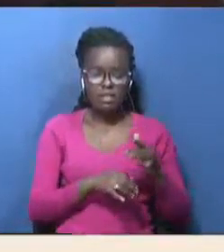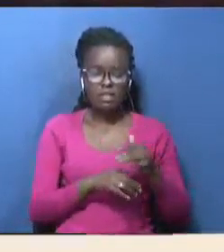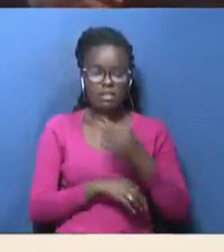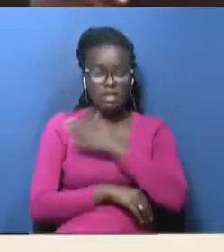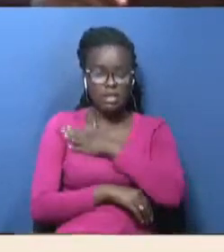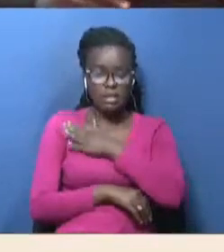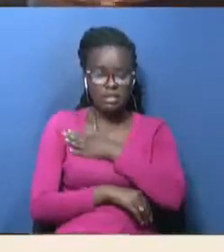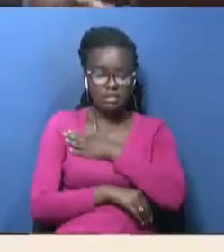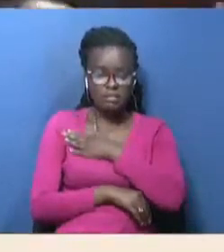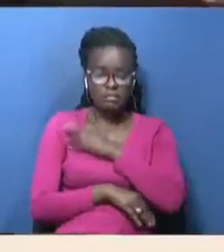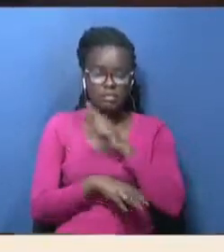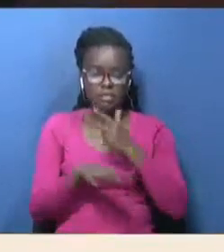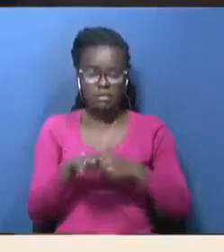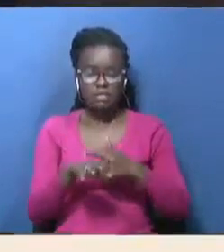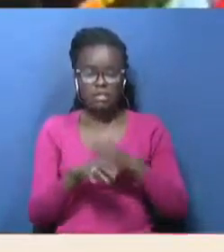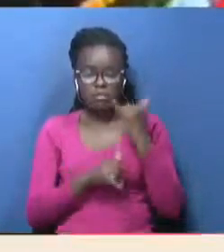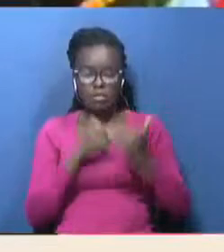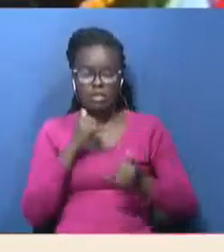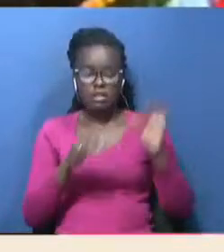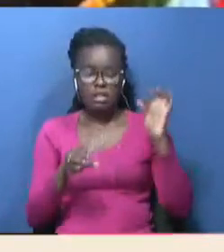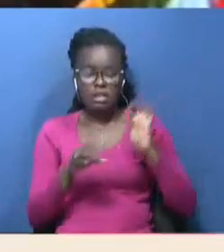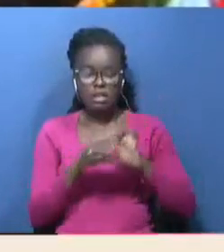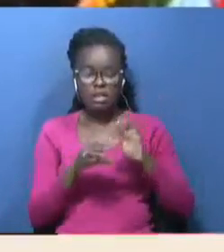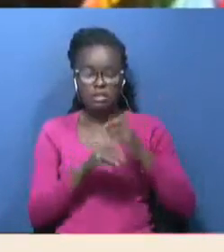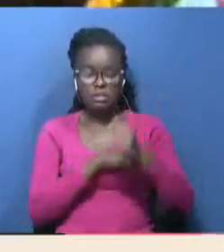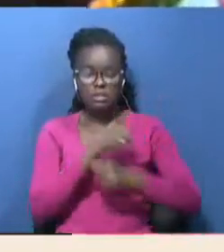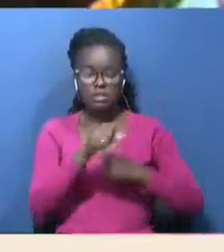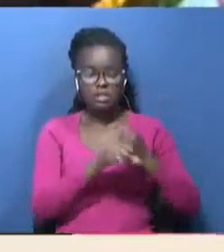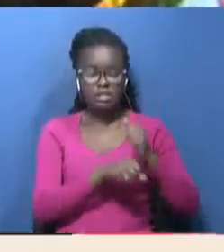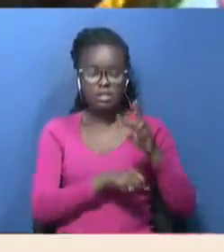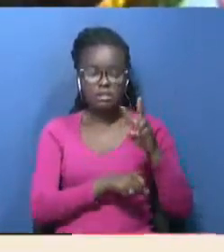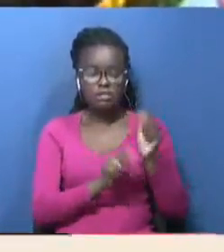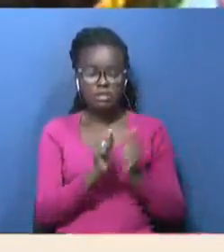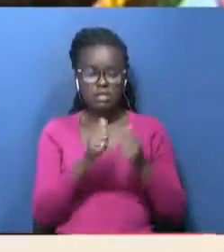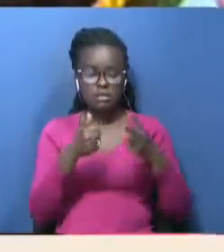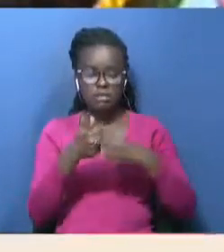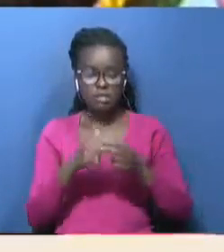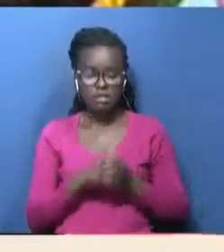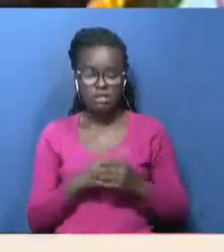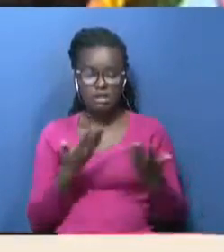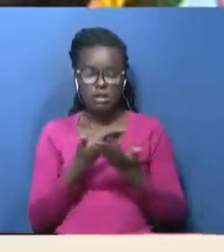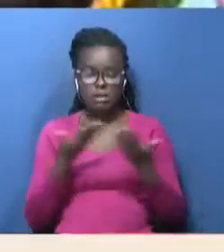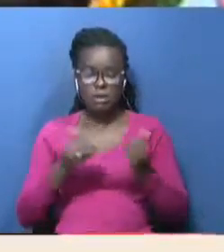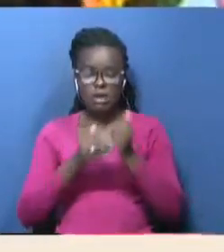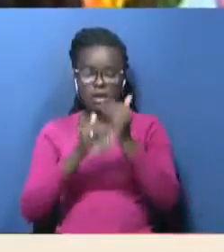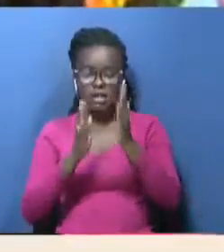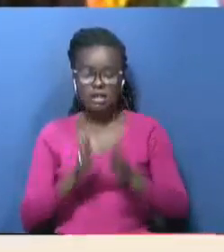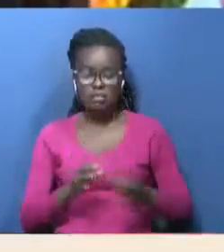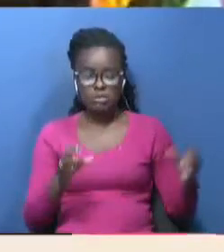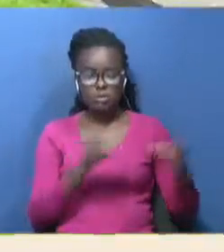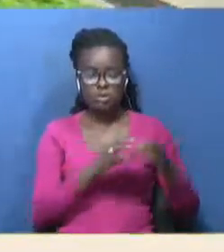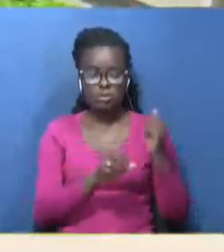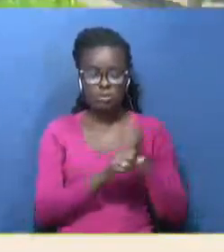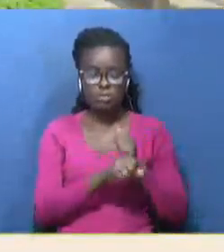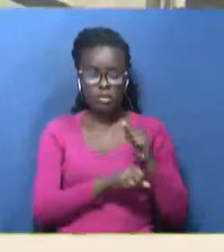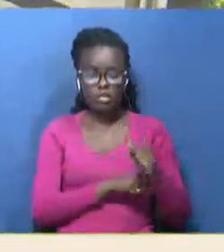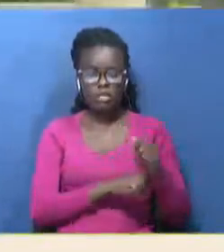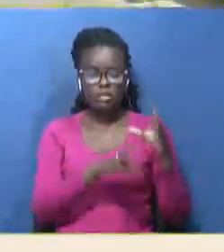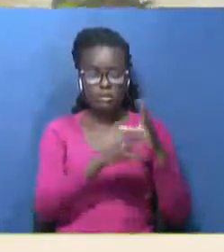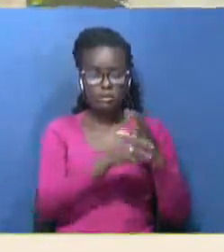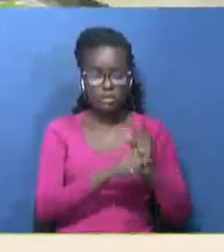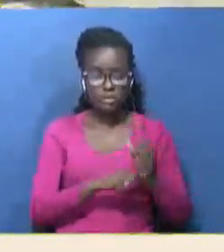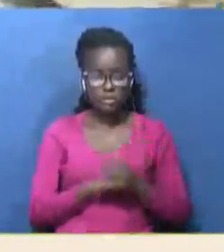NASA kũrũmĩrĩra gũtirihwo gwa gĩthurano kĩa mwaka wa 2017, kũrĩa atongoria a ciama iria ciũmbĩte ngwatanĩro ĩno